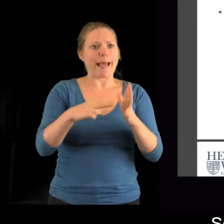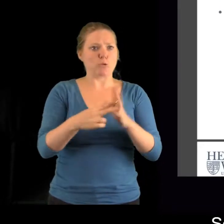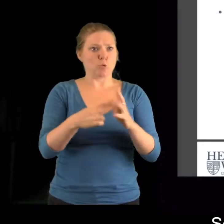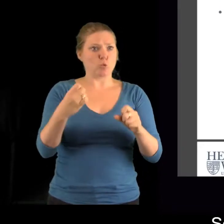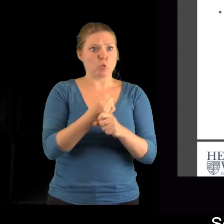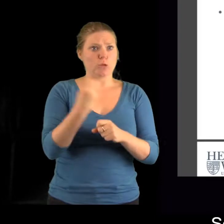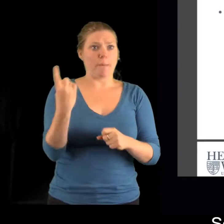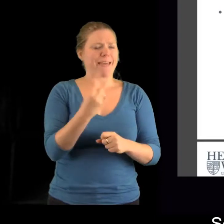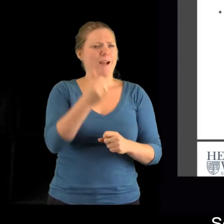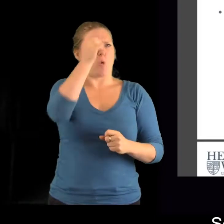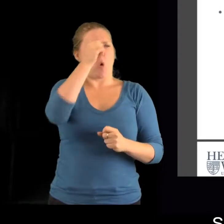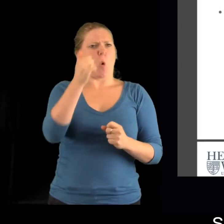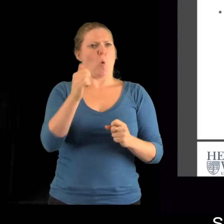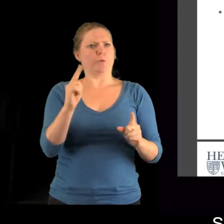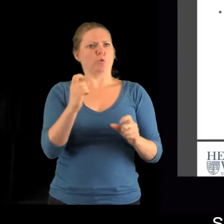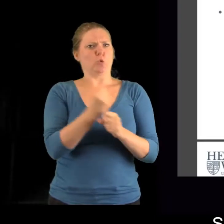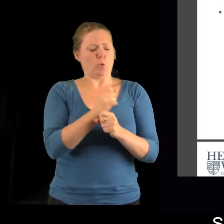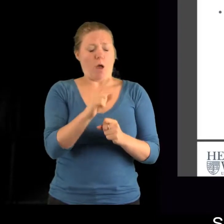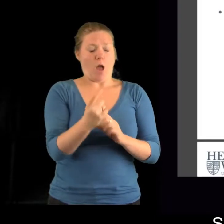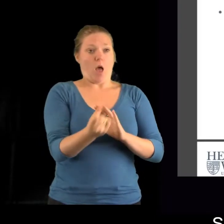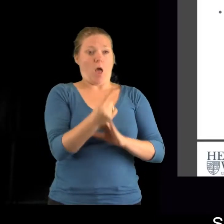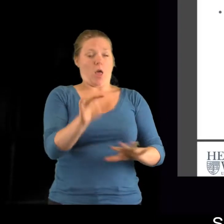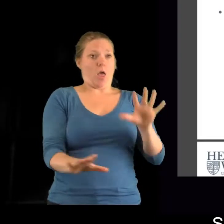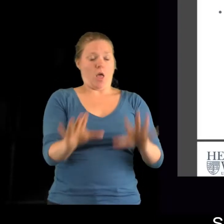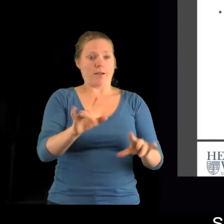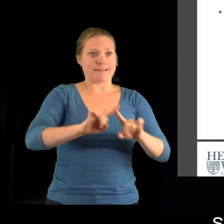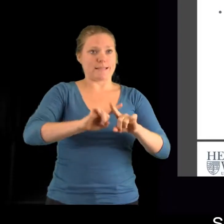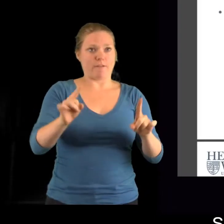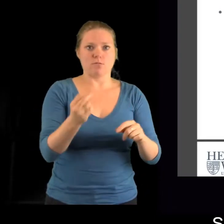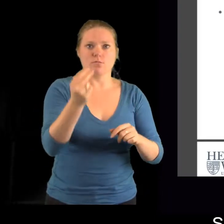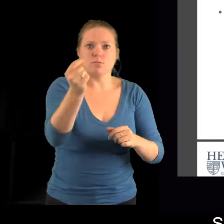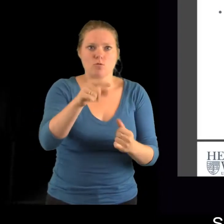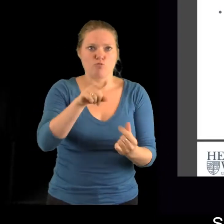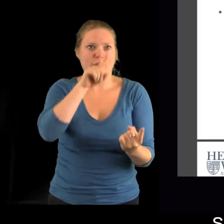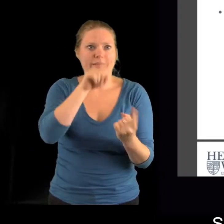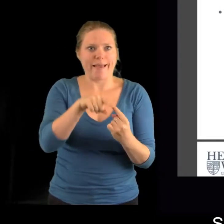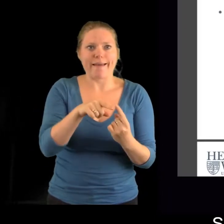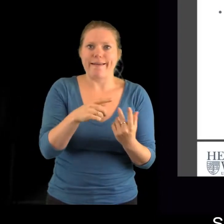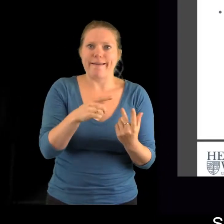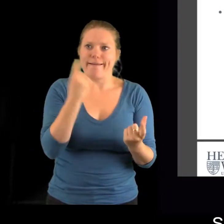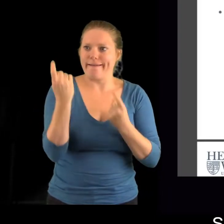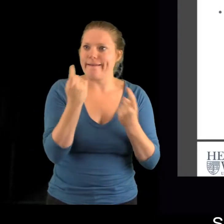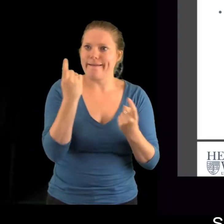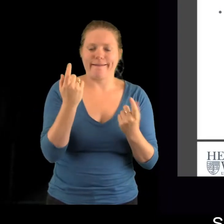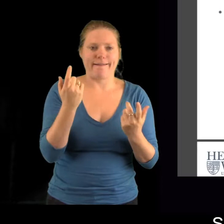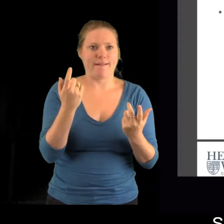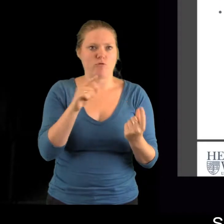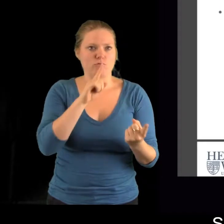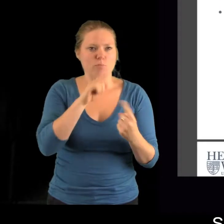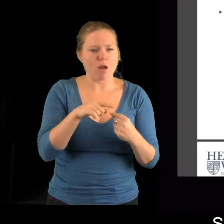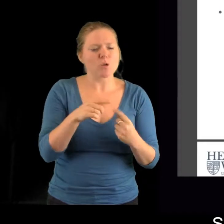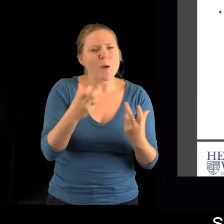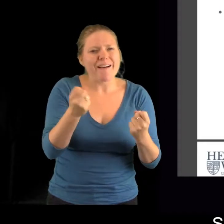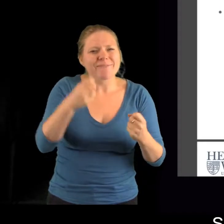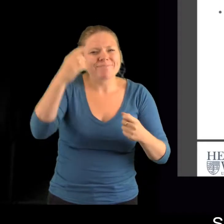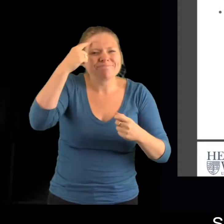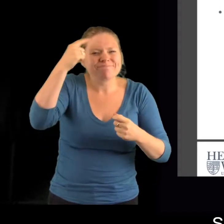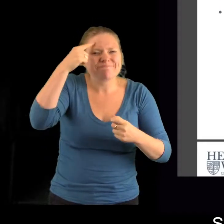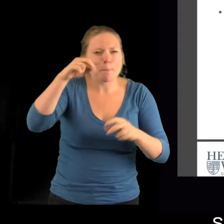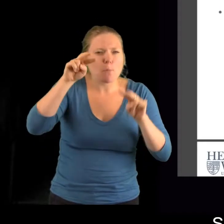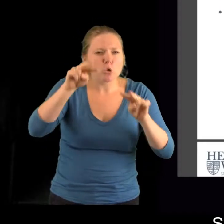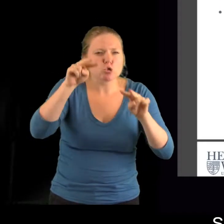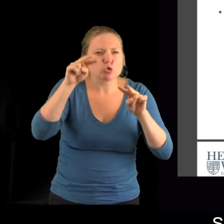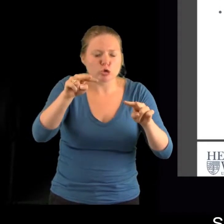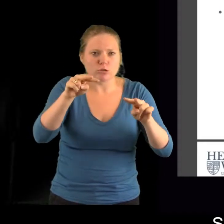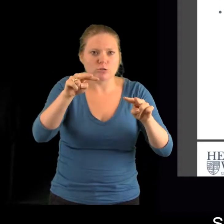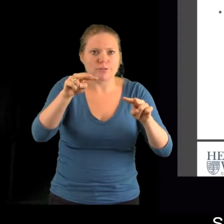change for the better. So when you're reflecting on action, you're working with a monitor, so it's all in your brain, right,